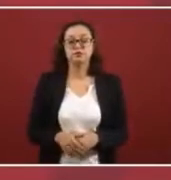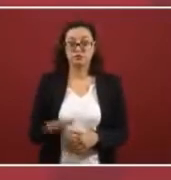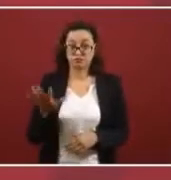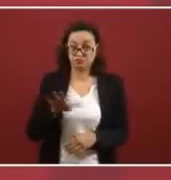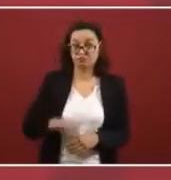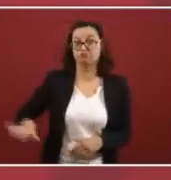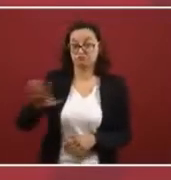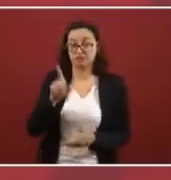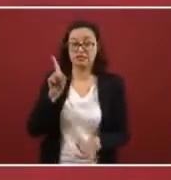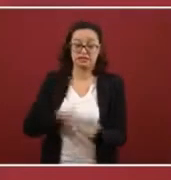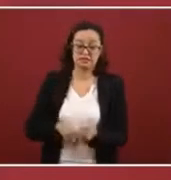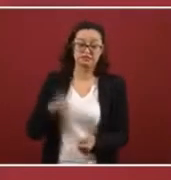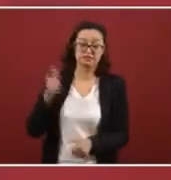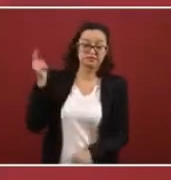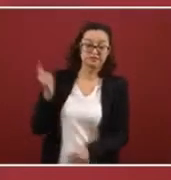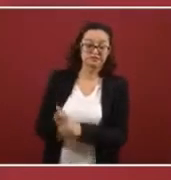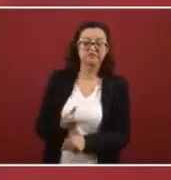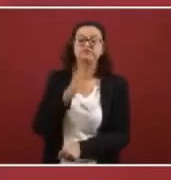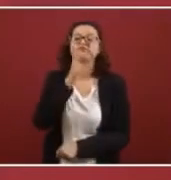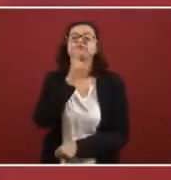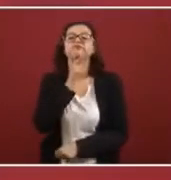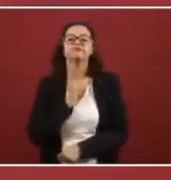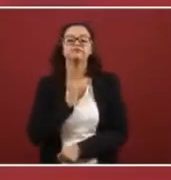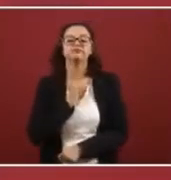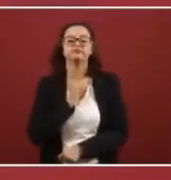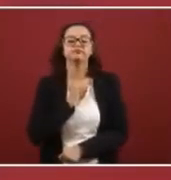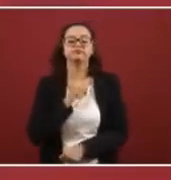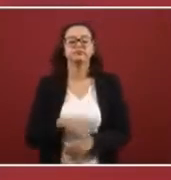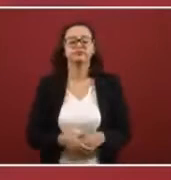that there is petroleum